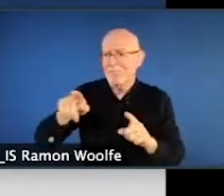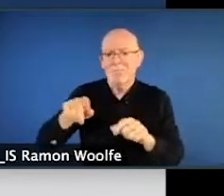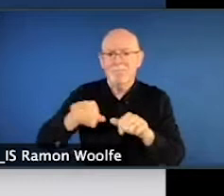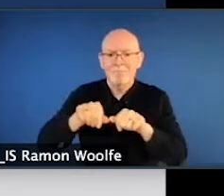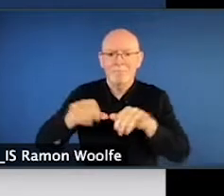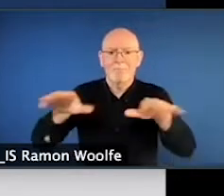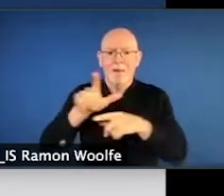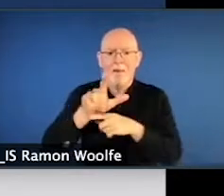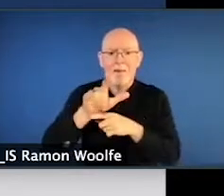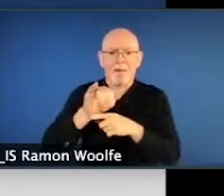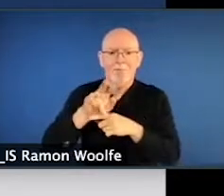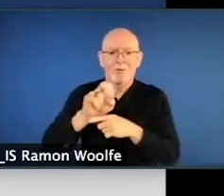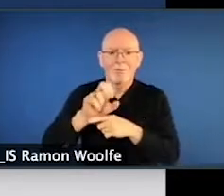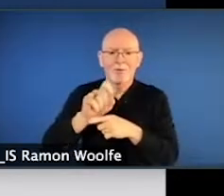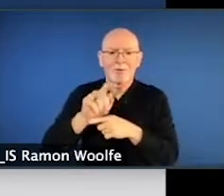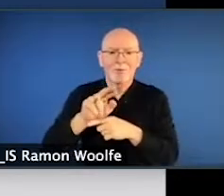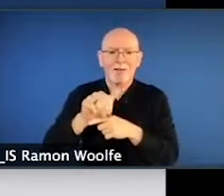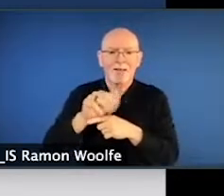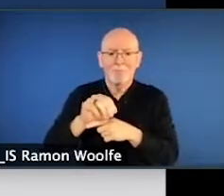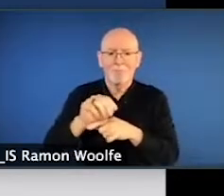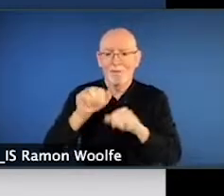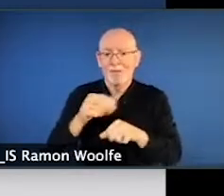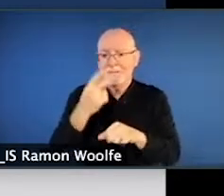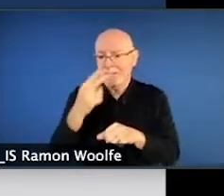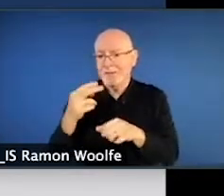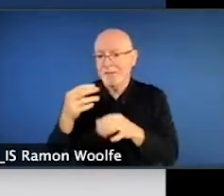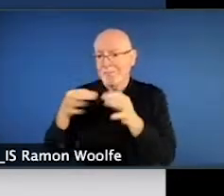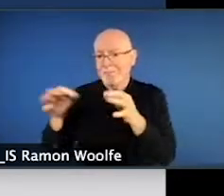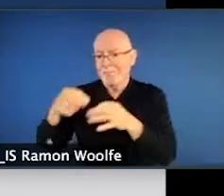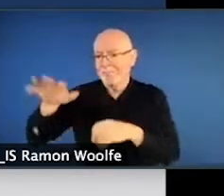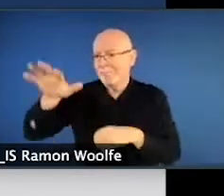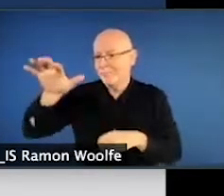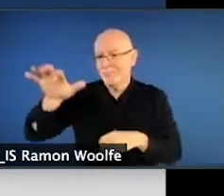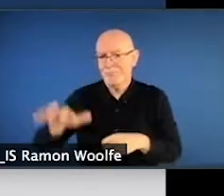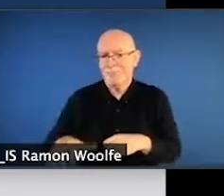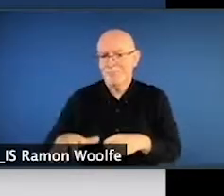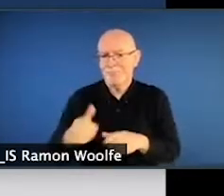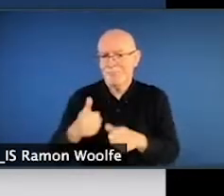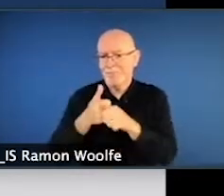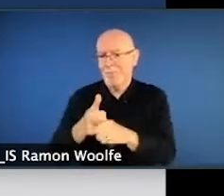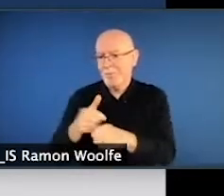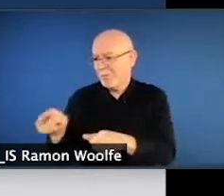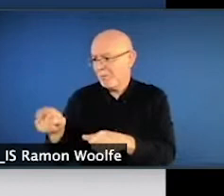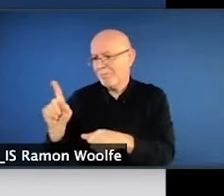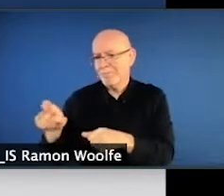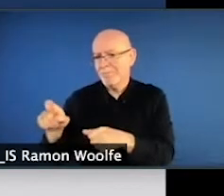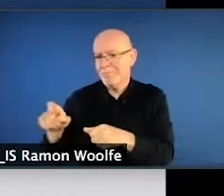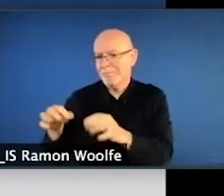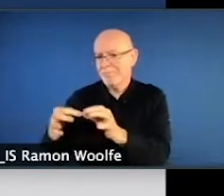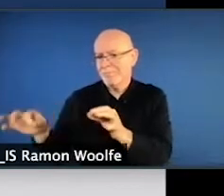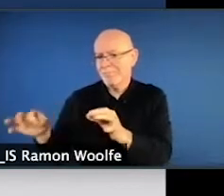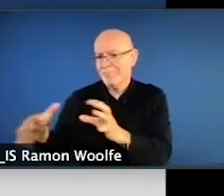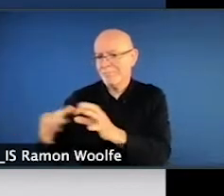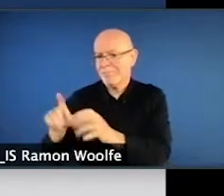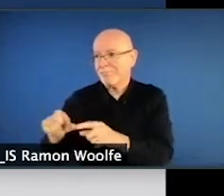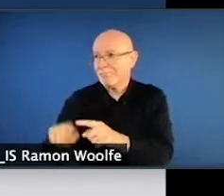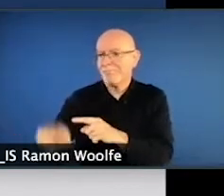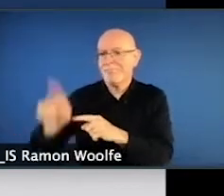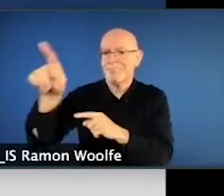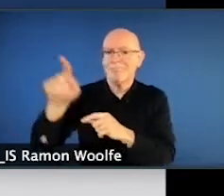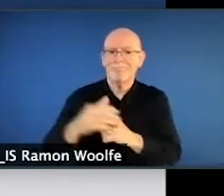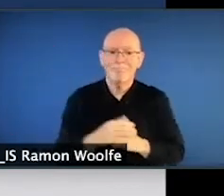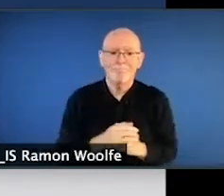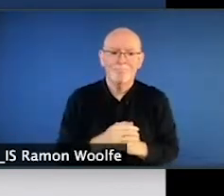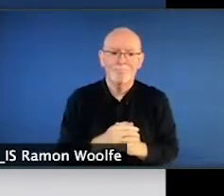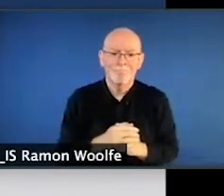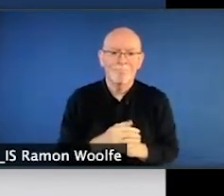to post this in the chat. As always, your active participation in today's discussion is